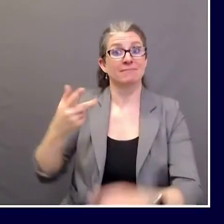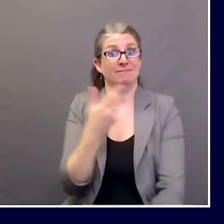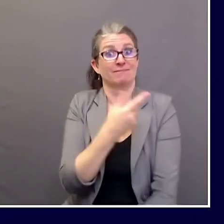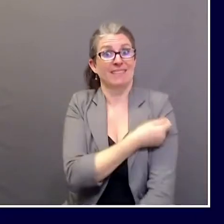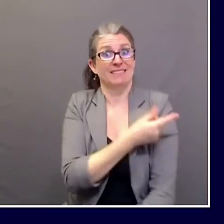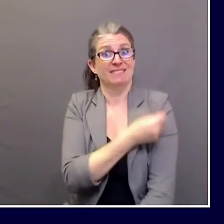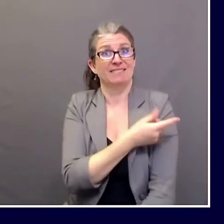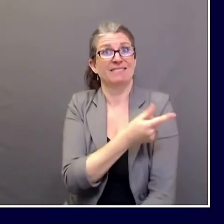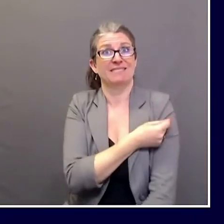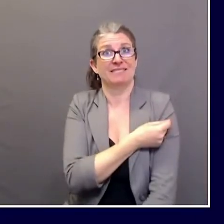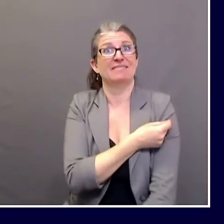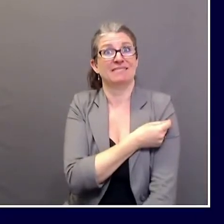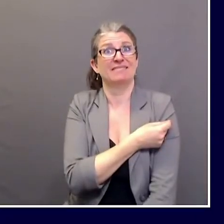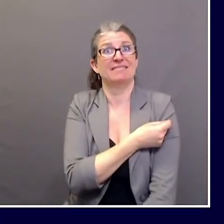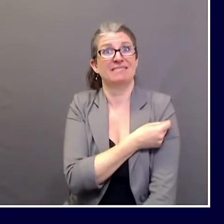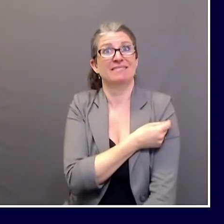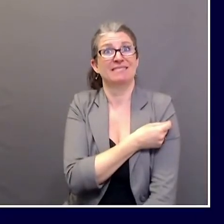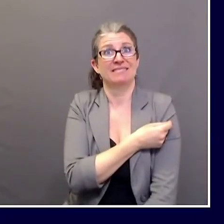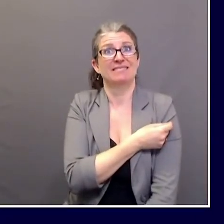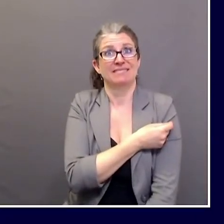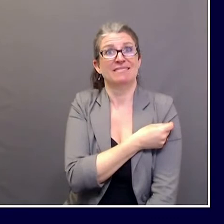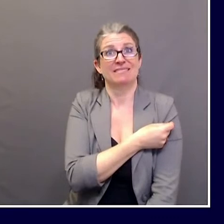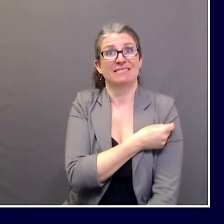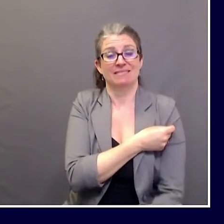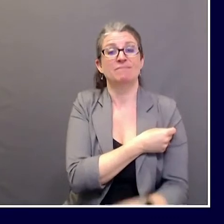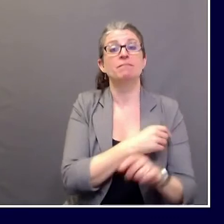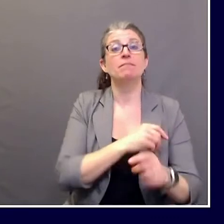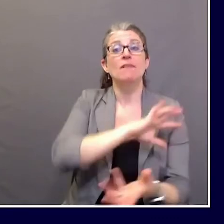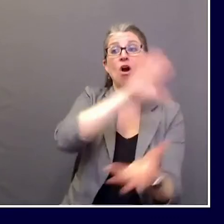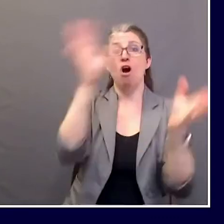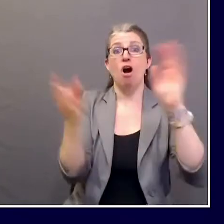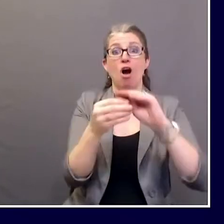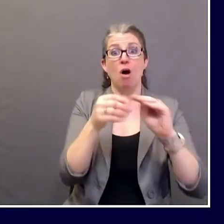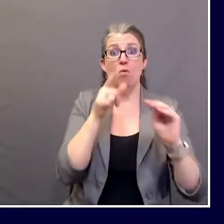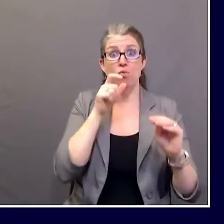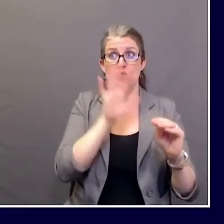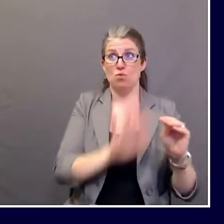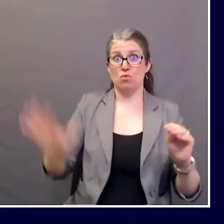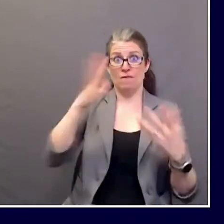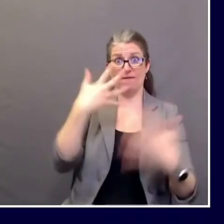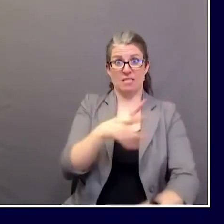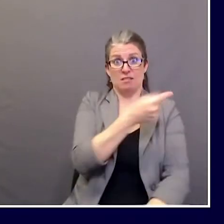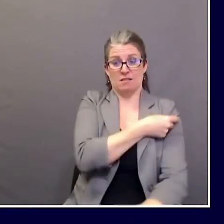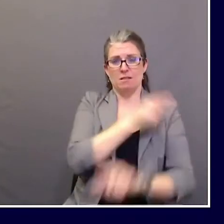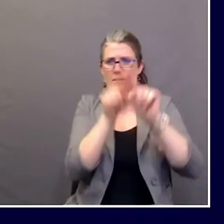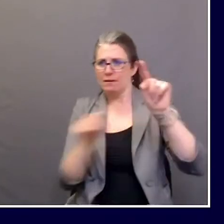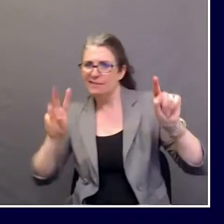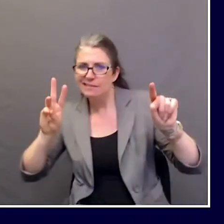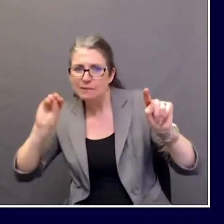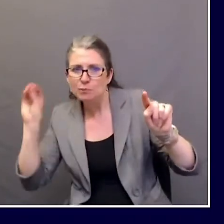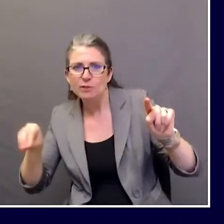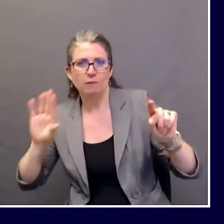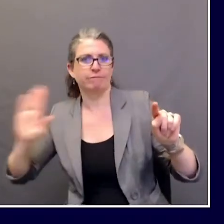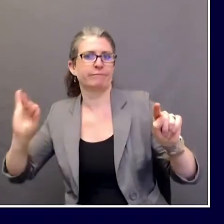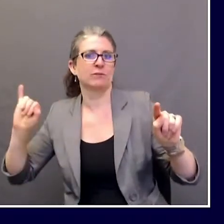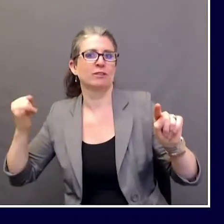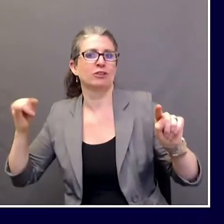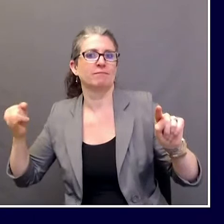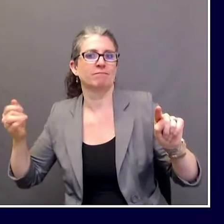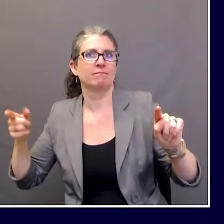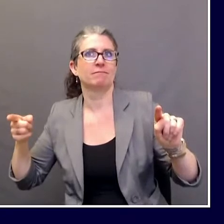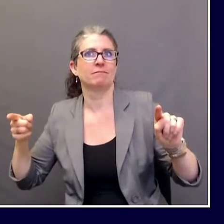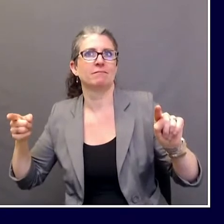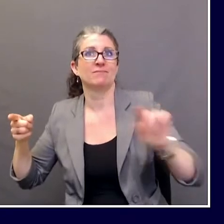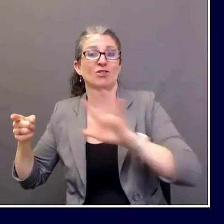vaccines administered in Maine so far to date, less than 6% of them have been the J&J. So we don't expect that big a pause, that